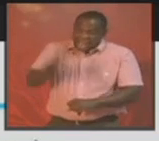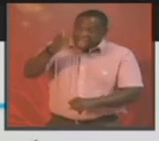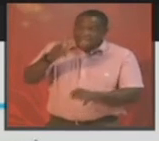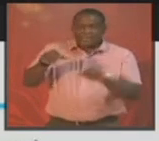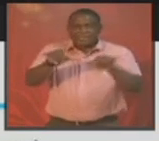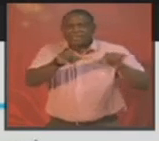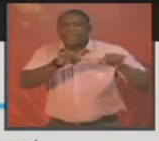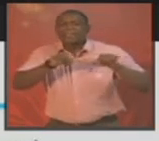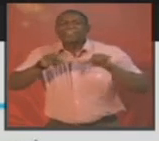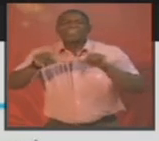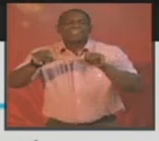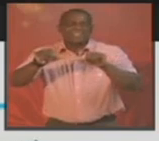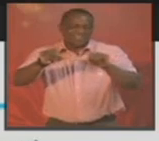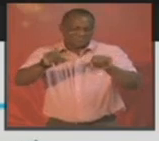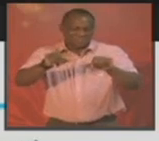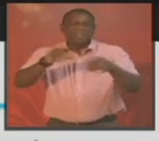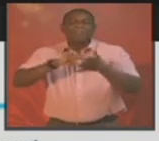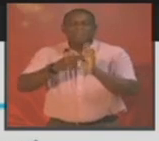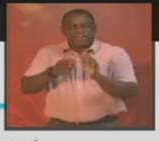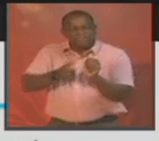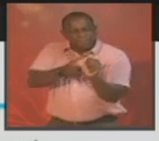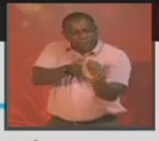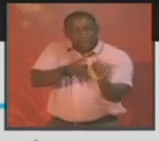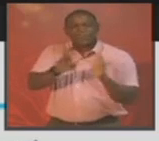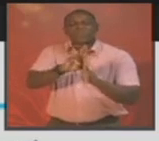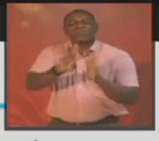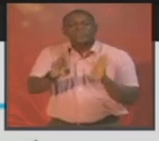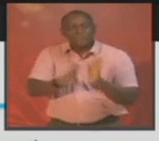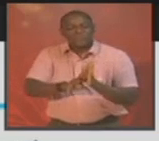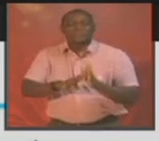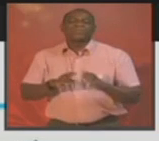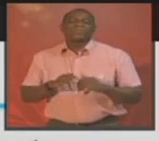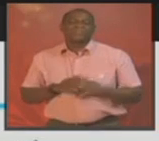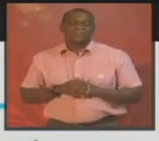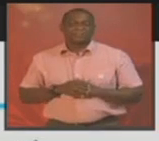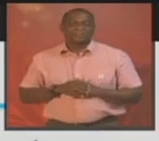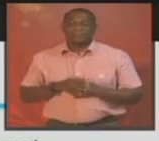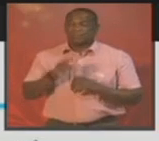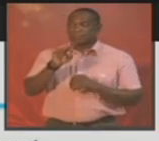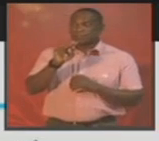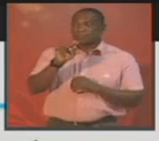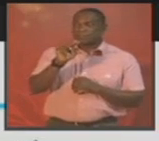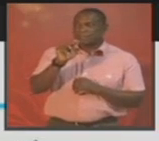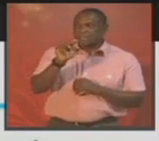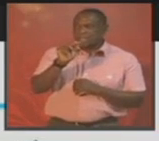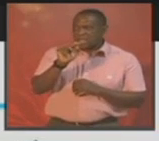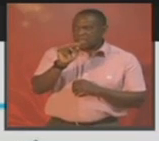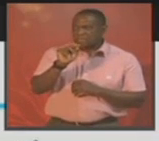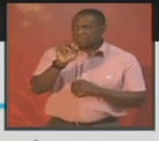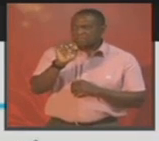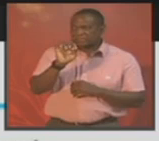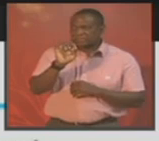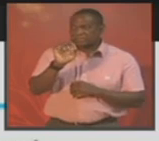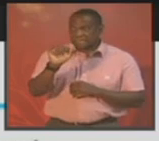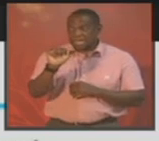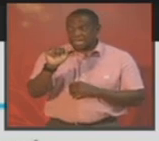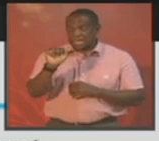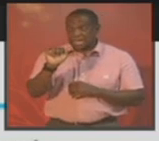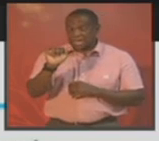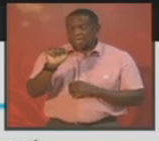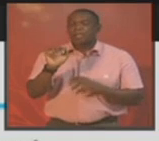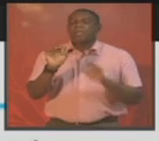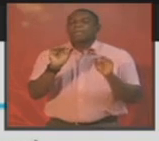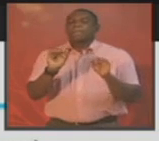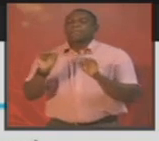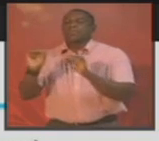and all of the regulatory compliance issue. From the NAA, it goes to storage facilities, and again, these are